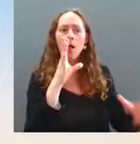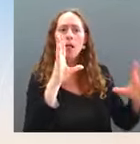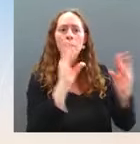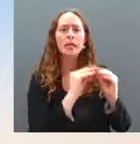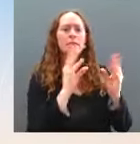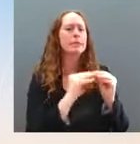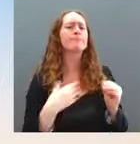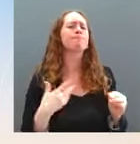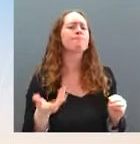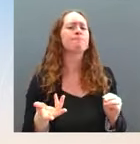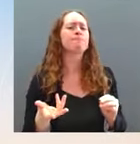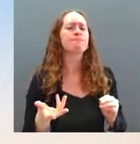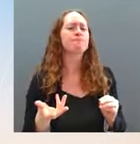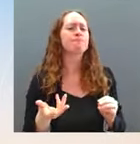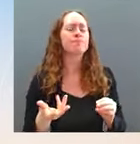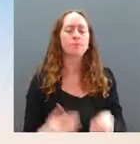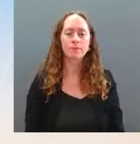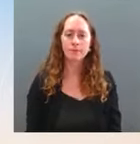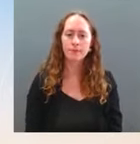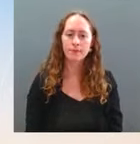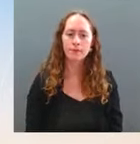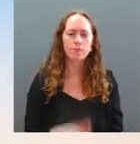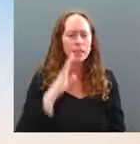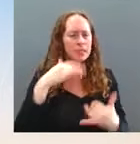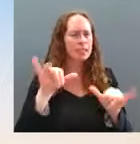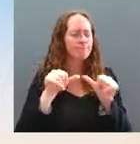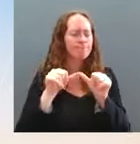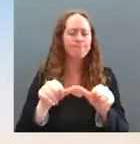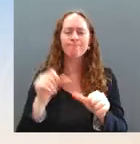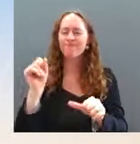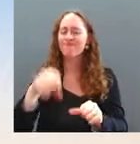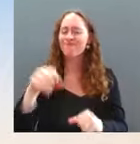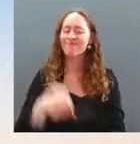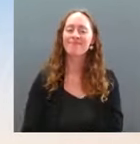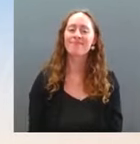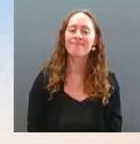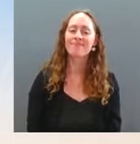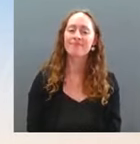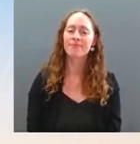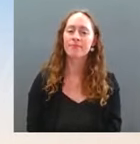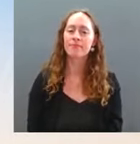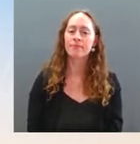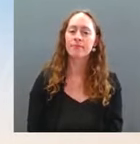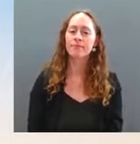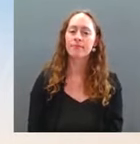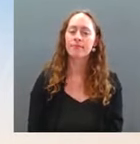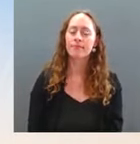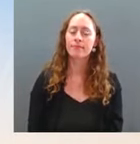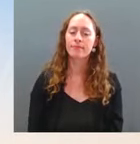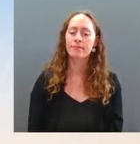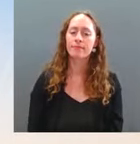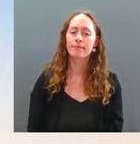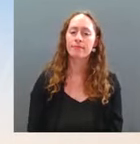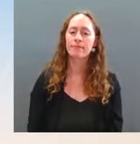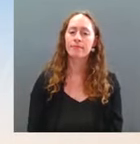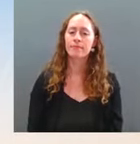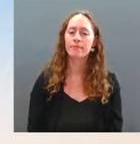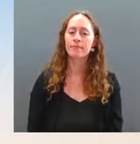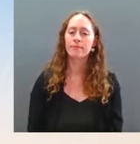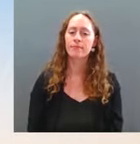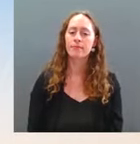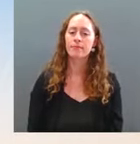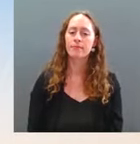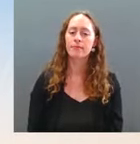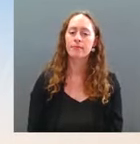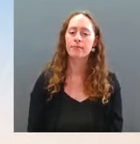conversations. Can I ask whether it's the view of the president's position that if he gets COVID, he'll have a mild case because he has a second booster,